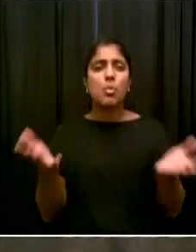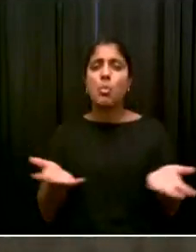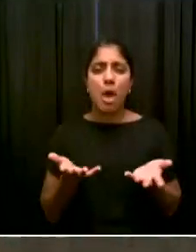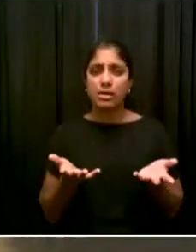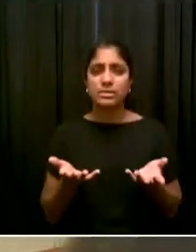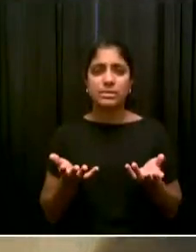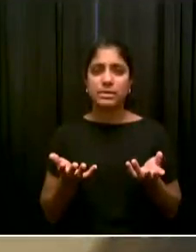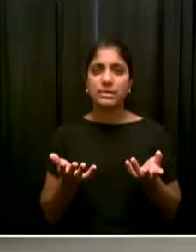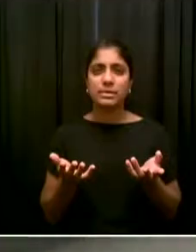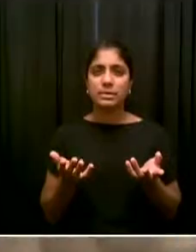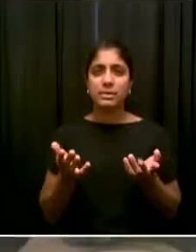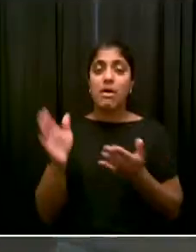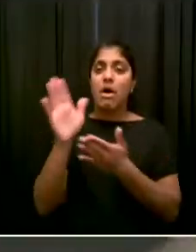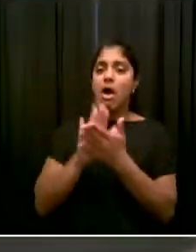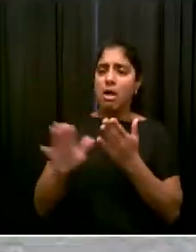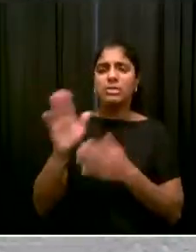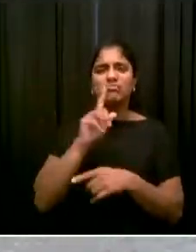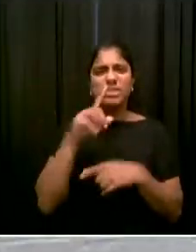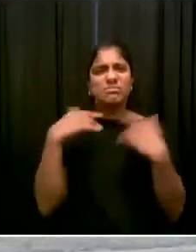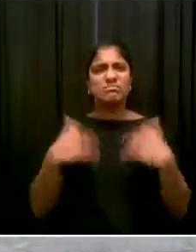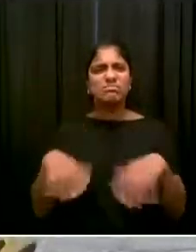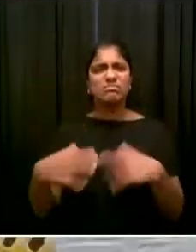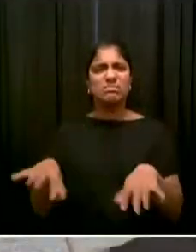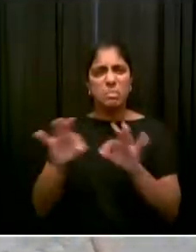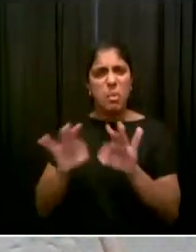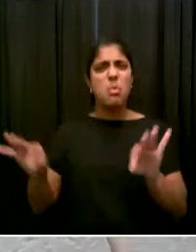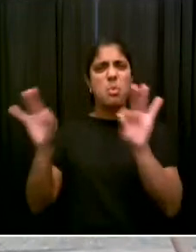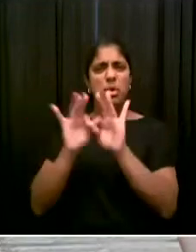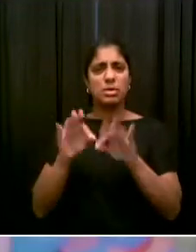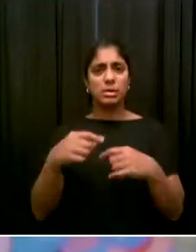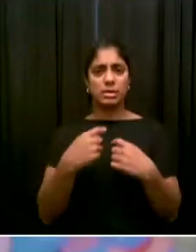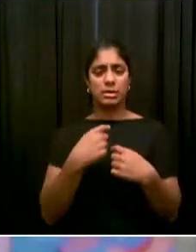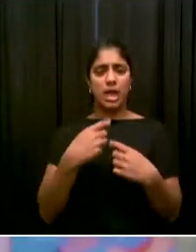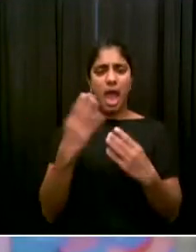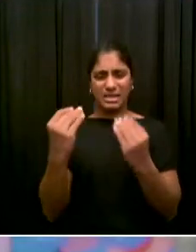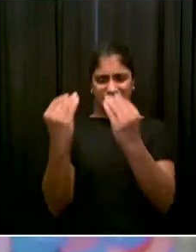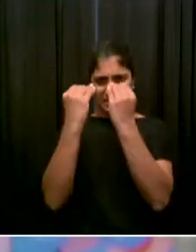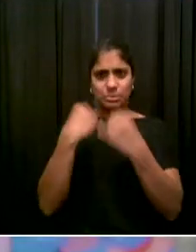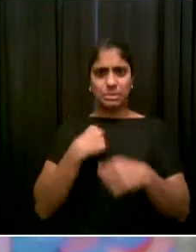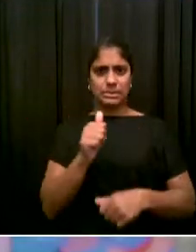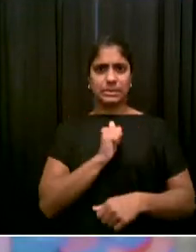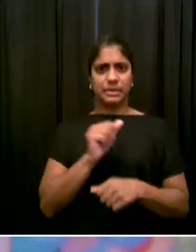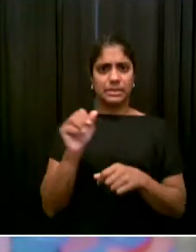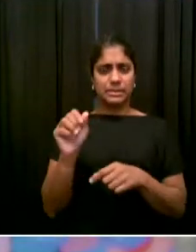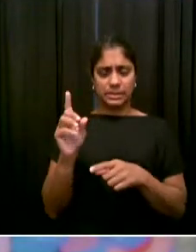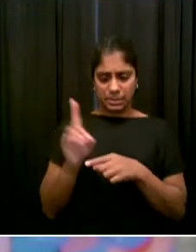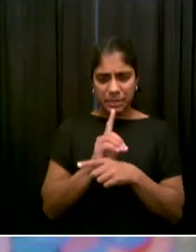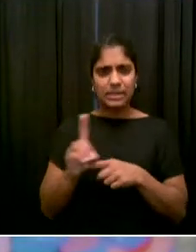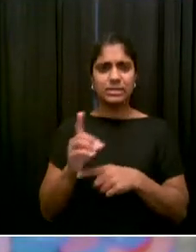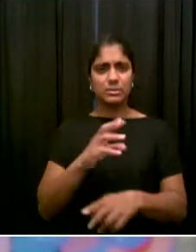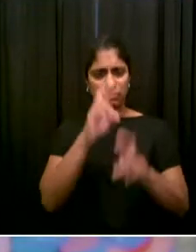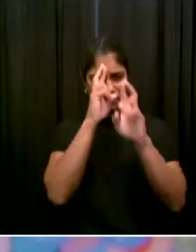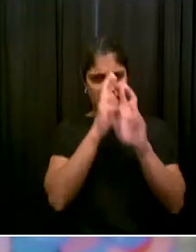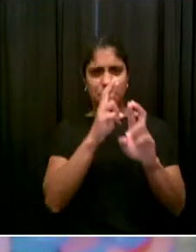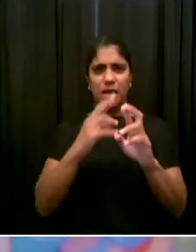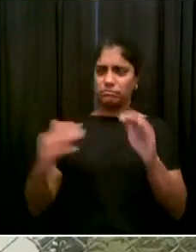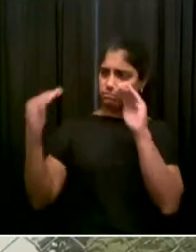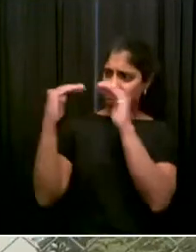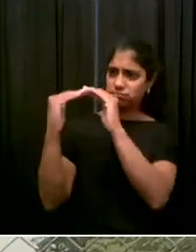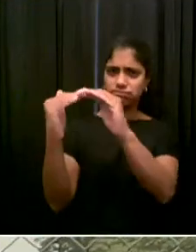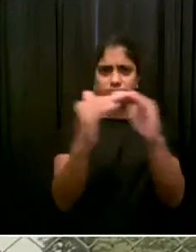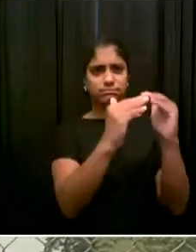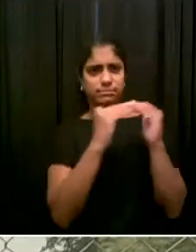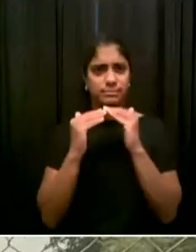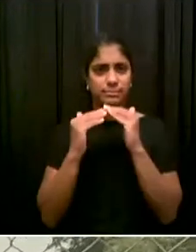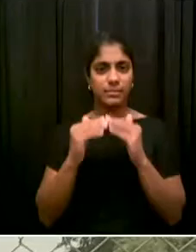diversity. Community service projects are a big part of the program. The Explorer program is very fun, and you get to meet new people.